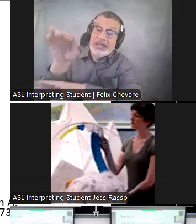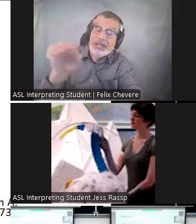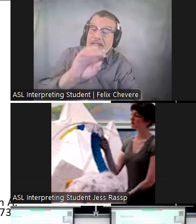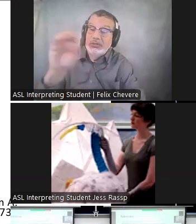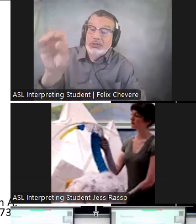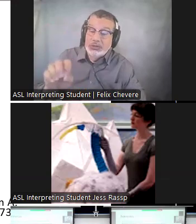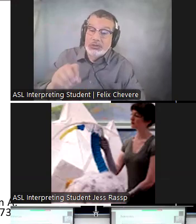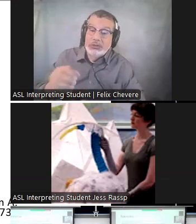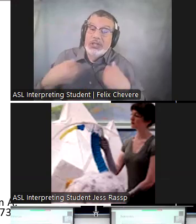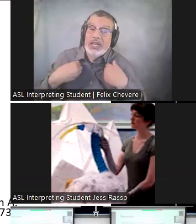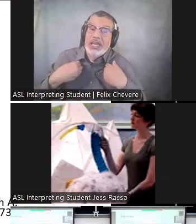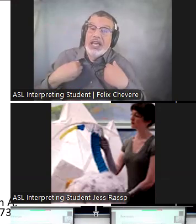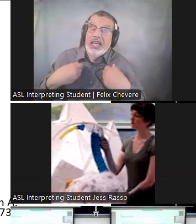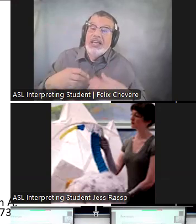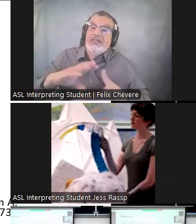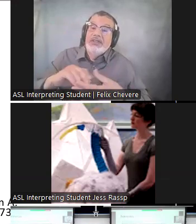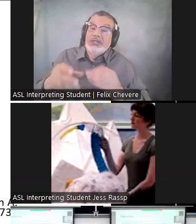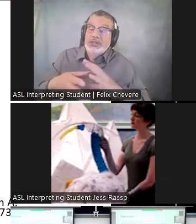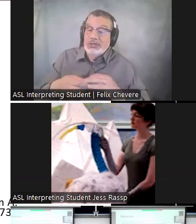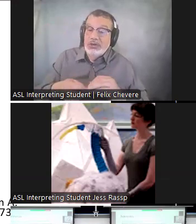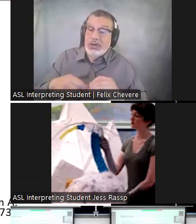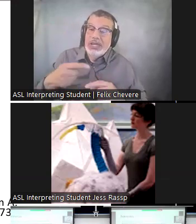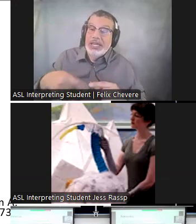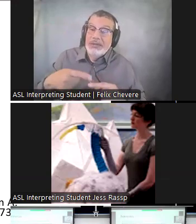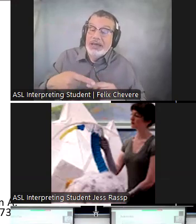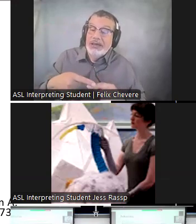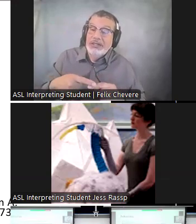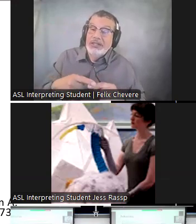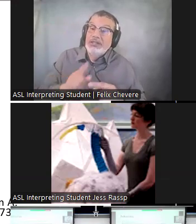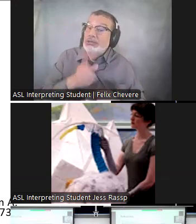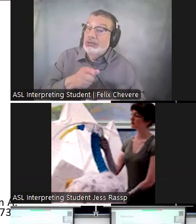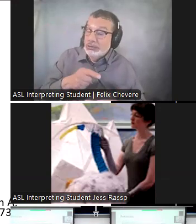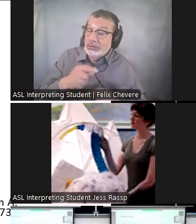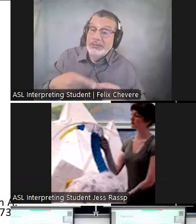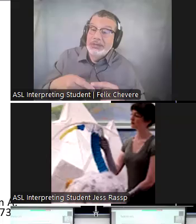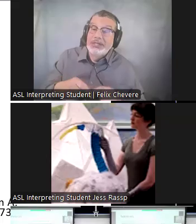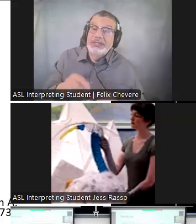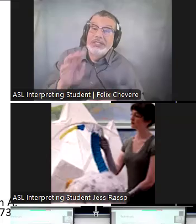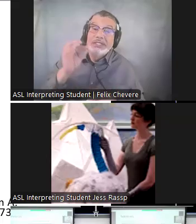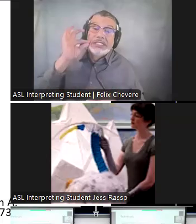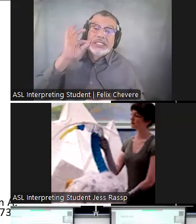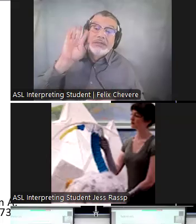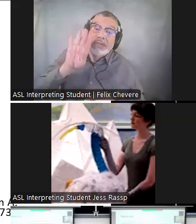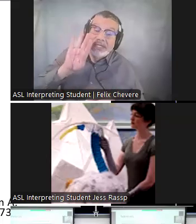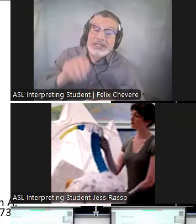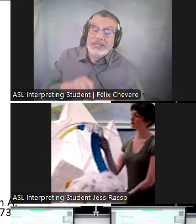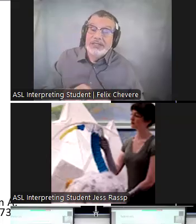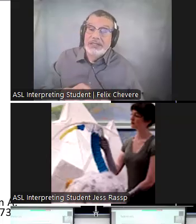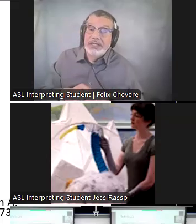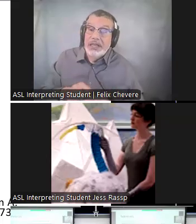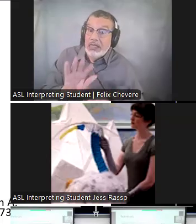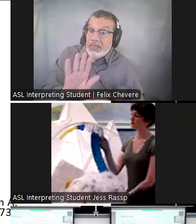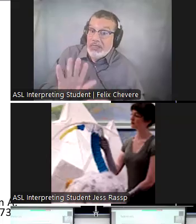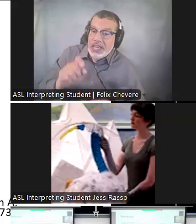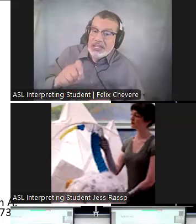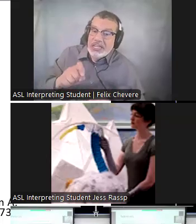have a story about the truth about bees and what bees actually need saving. Since, as we learned